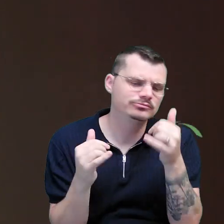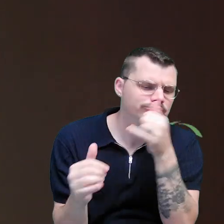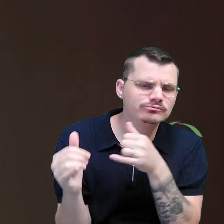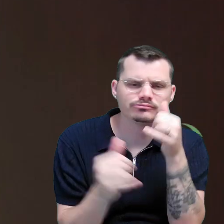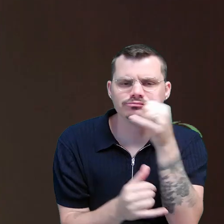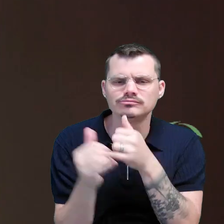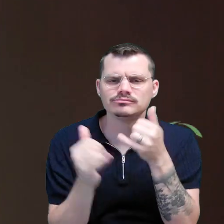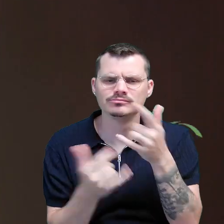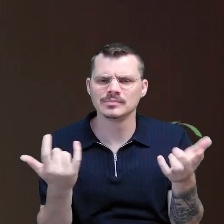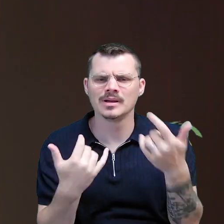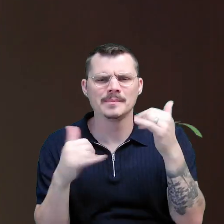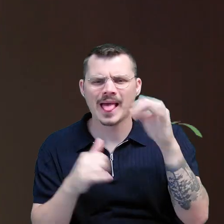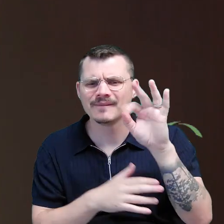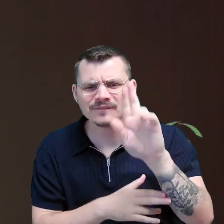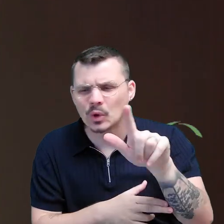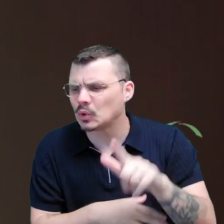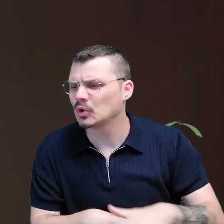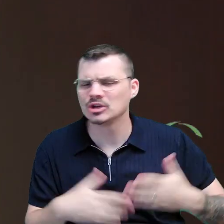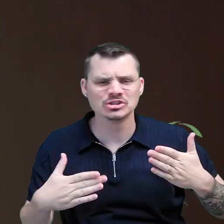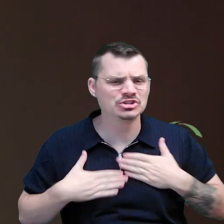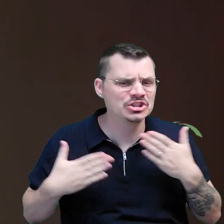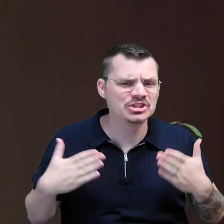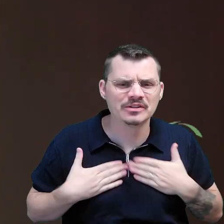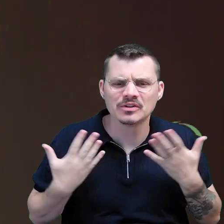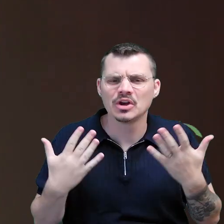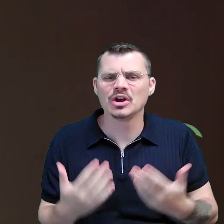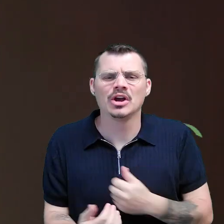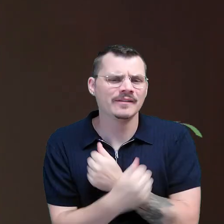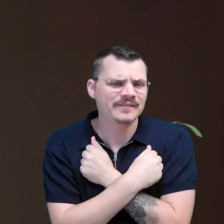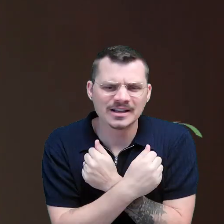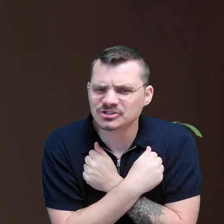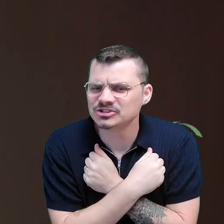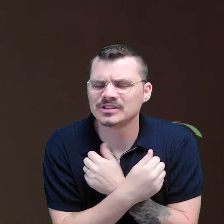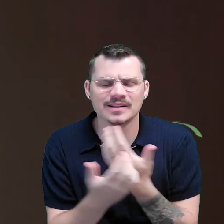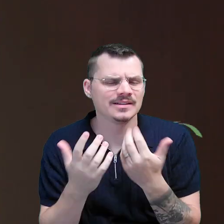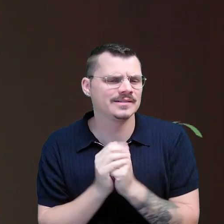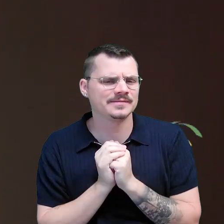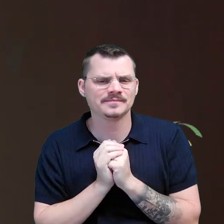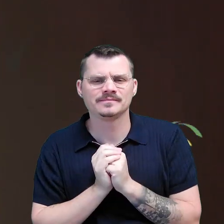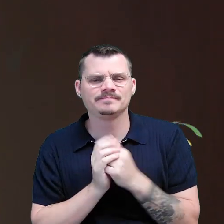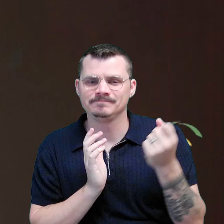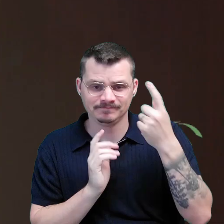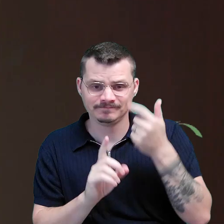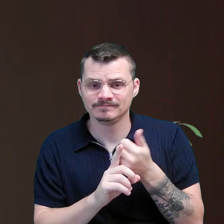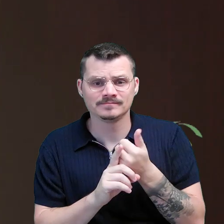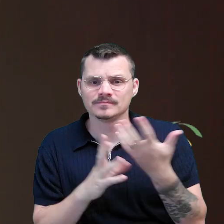like playful, cheerful, affectionate, has no